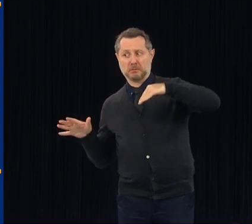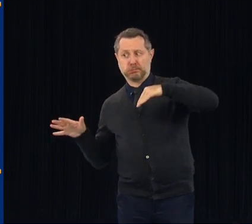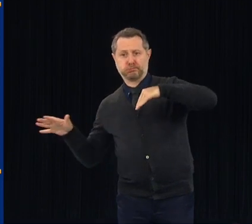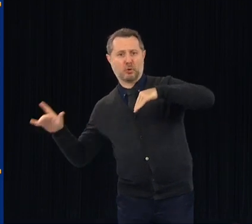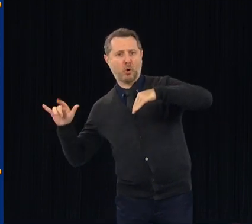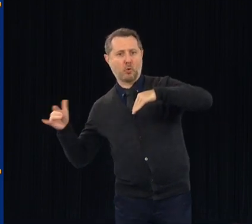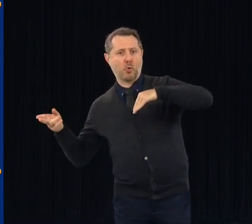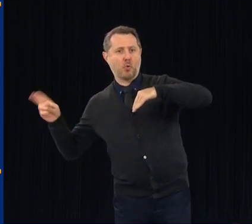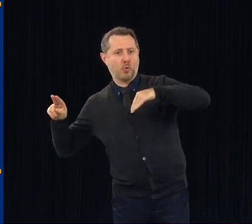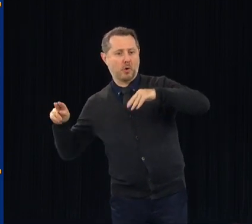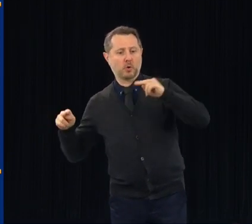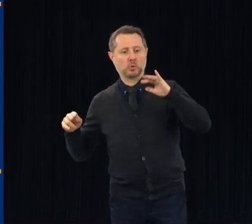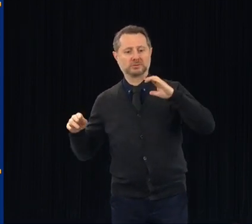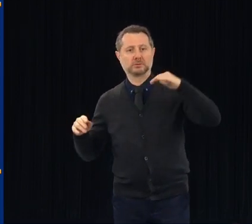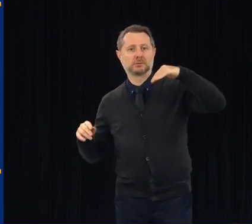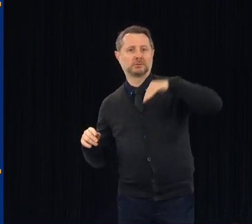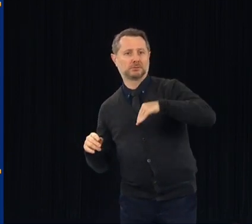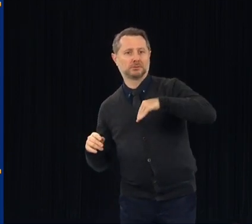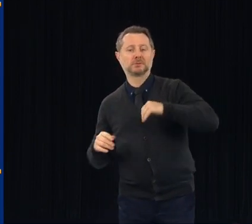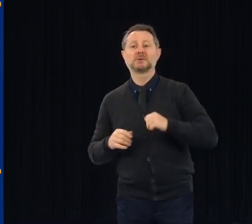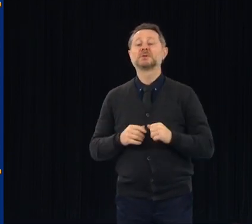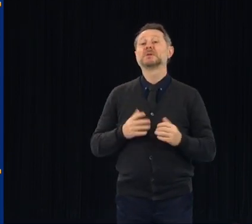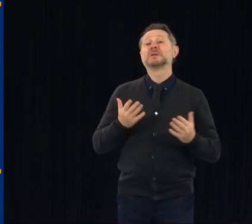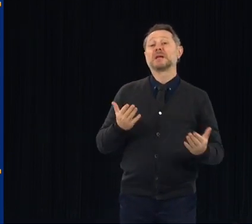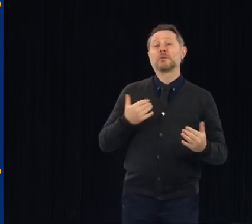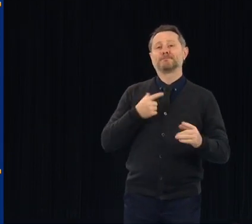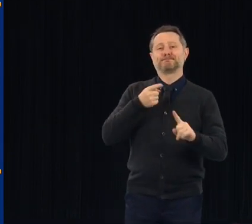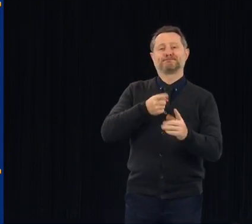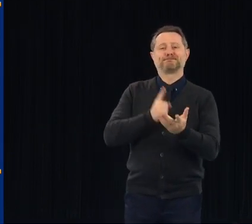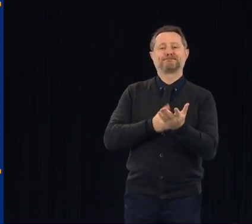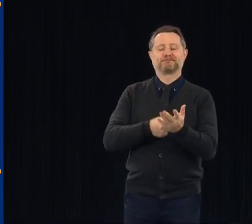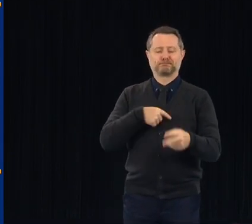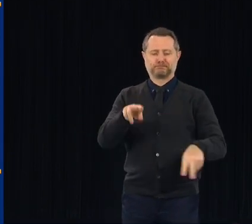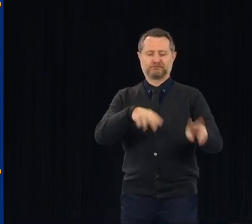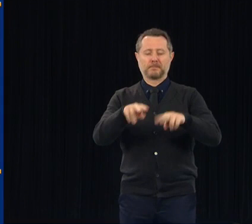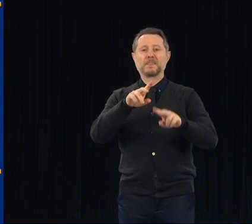This is when, for those people who look at the data,